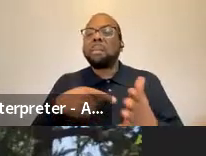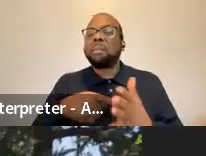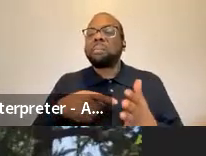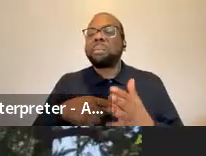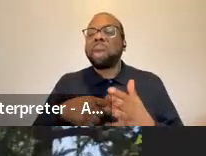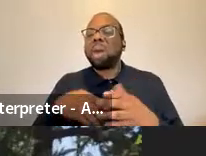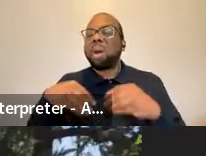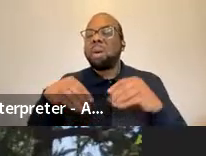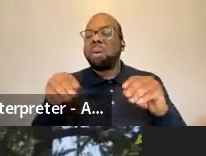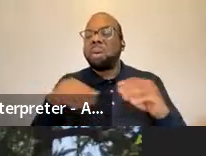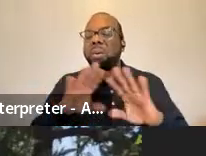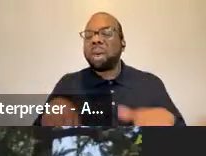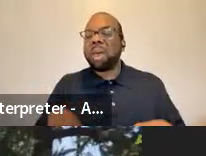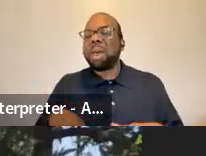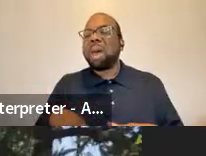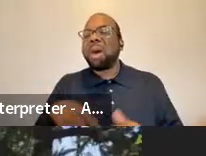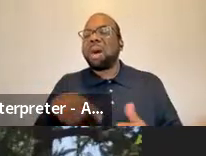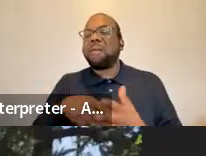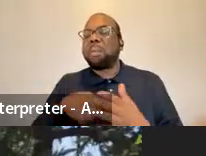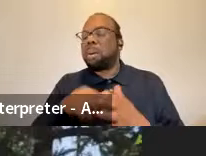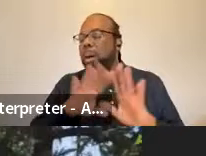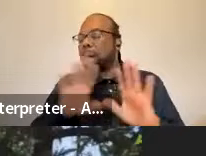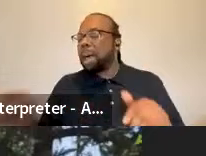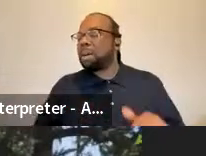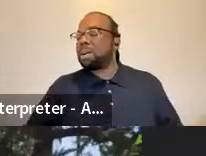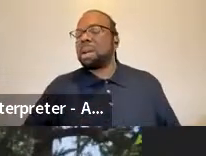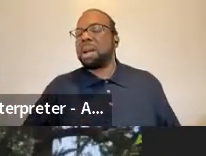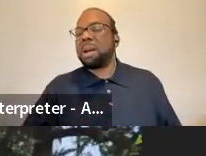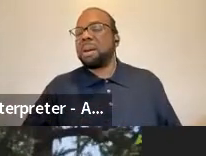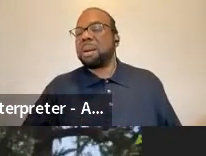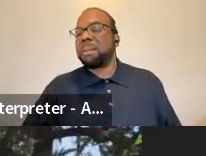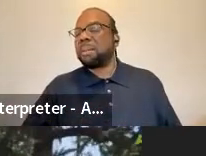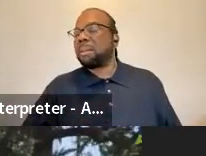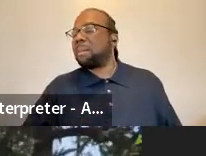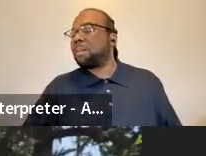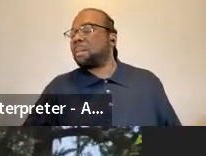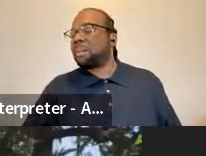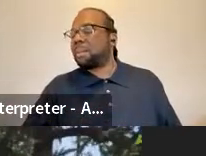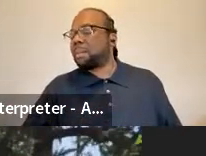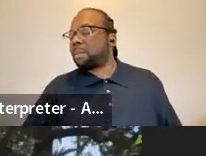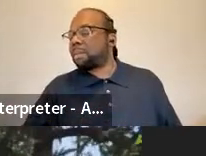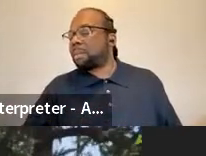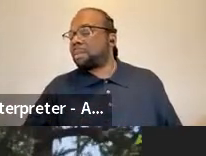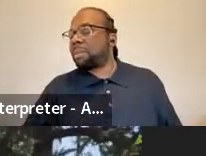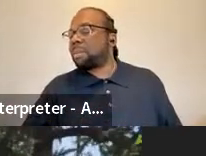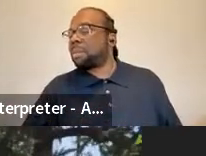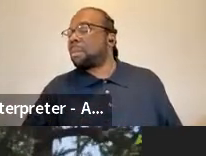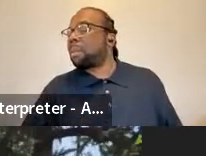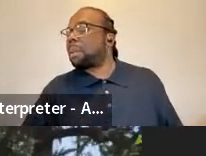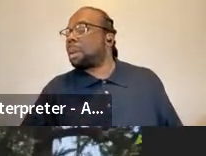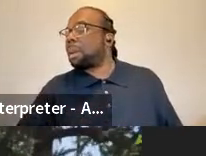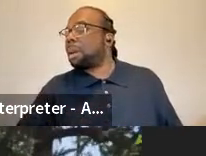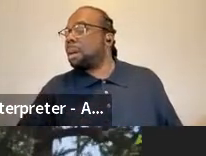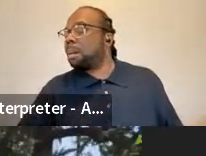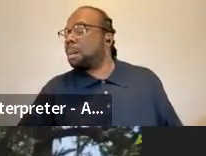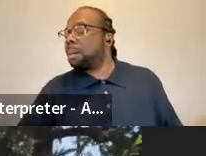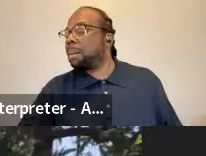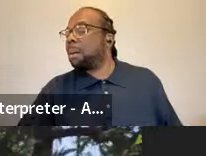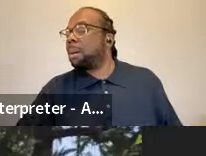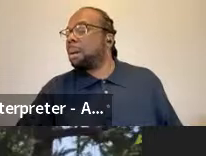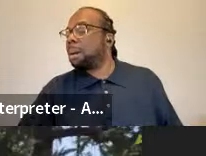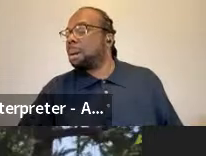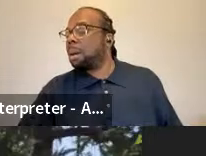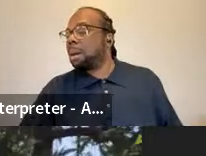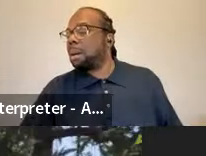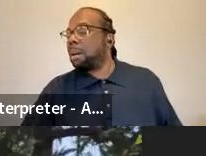this would allow them to build about 35 units. Under UAP, they get 3.9 FAR. But